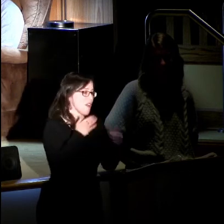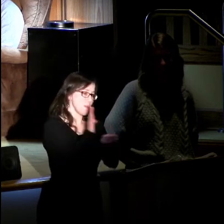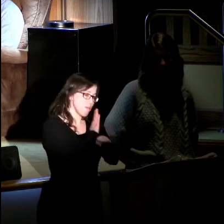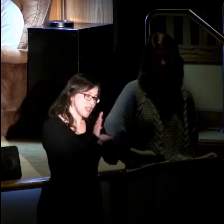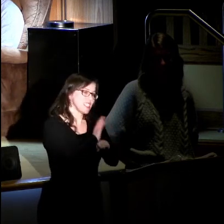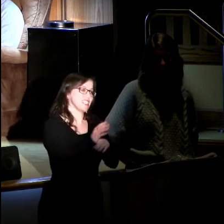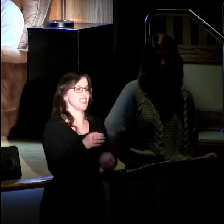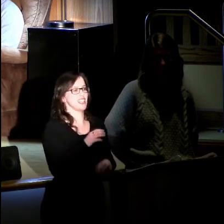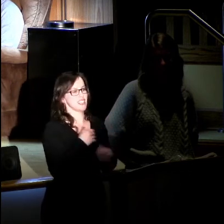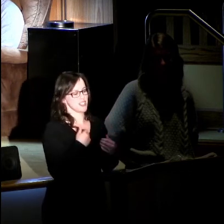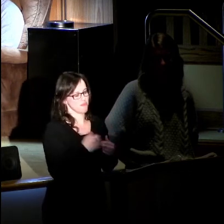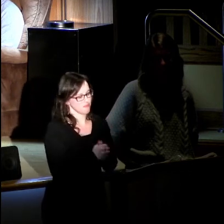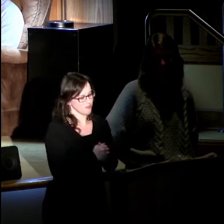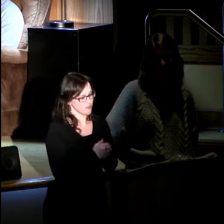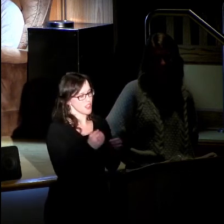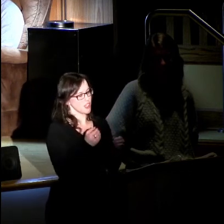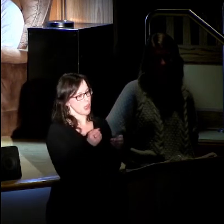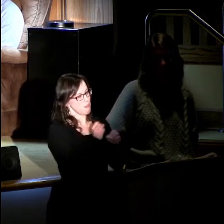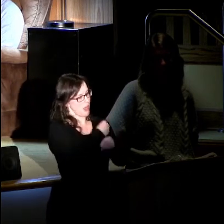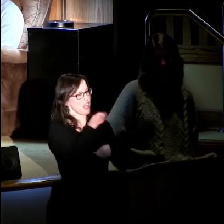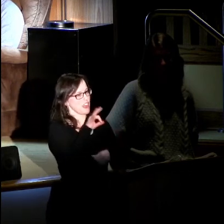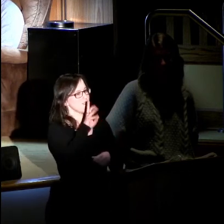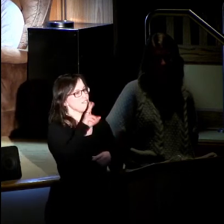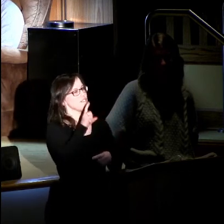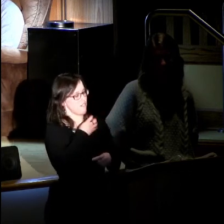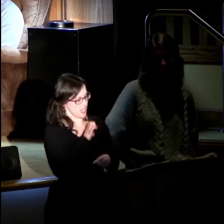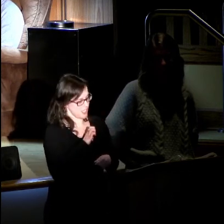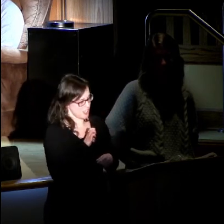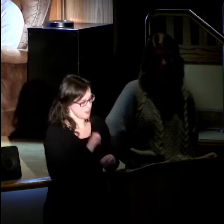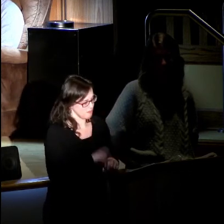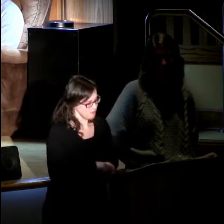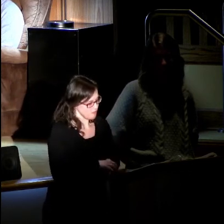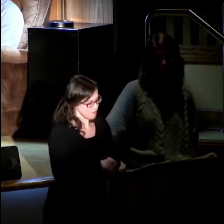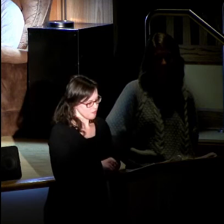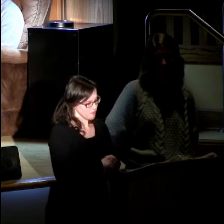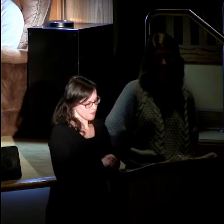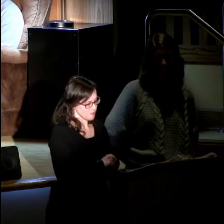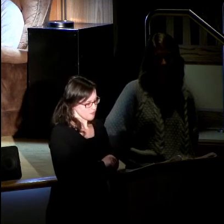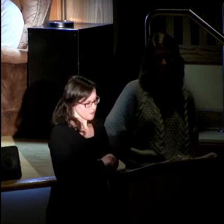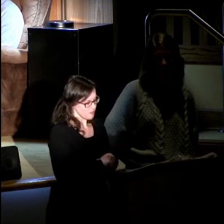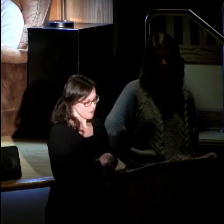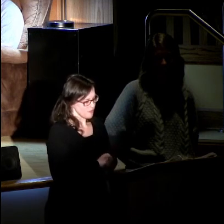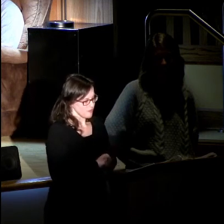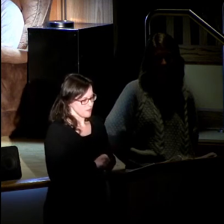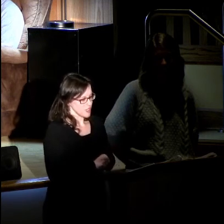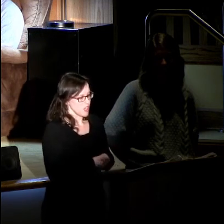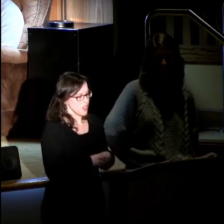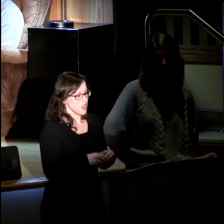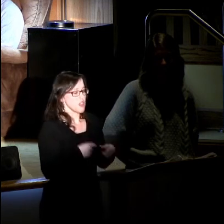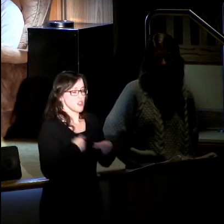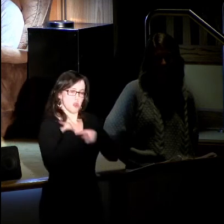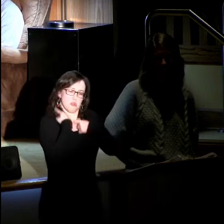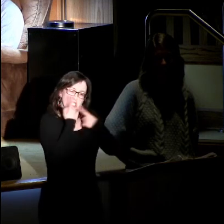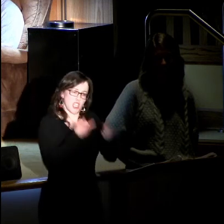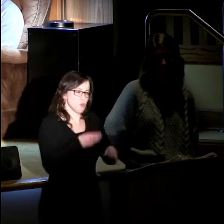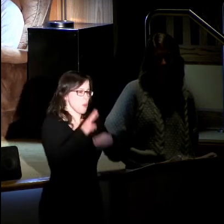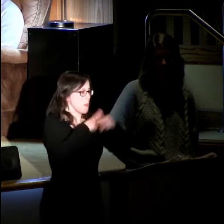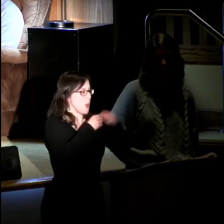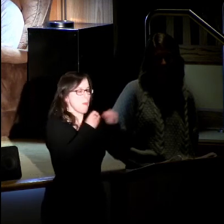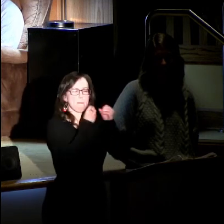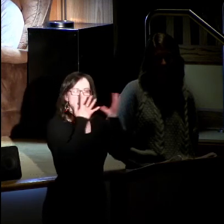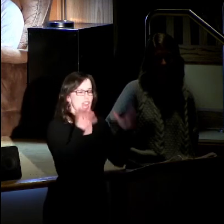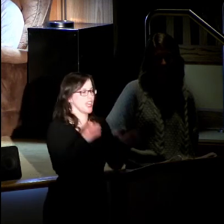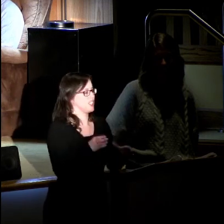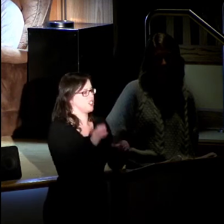years, I suppose, we've made a lot of money, but we never held on to much of it. However, we have built several churches and supported hundreds of missionaries around the